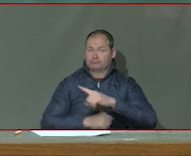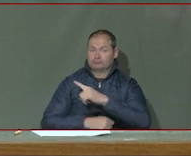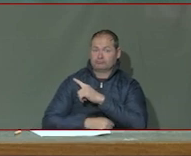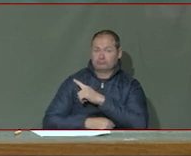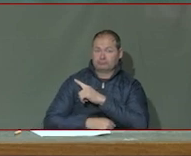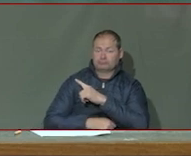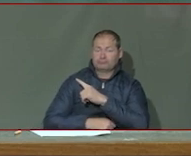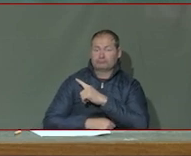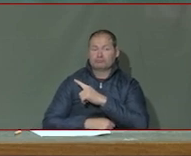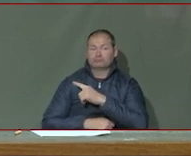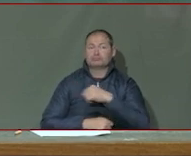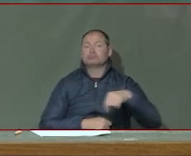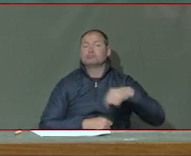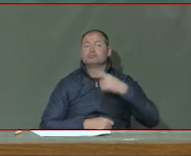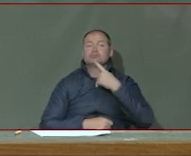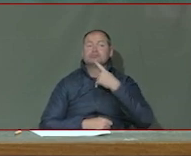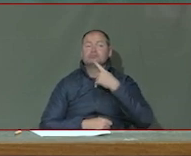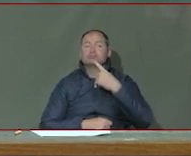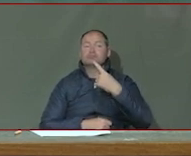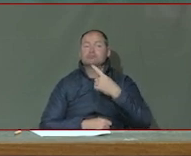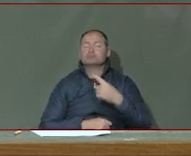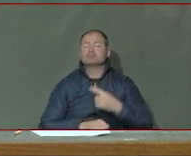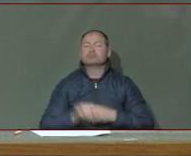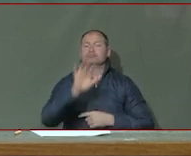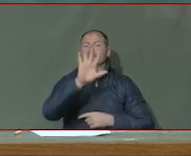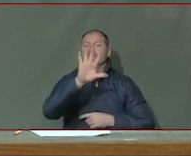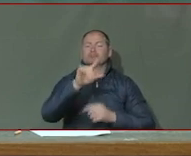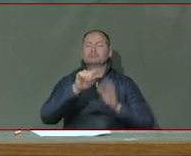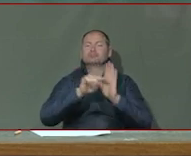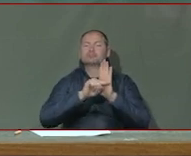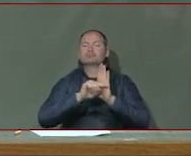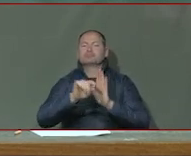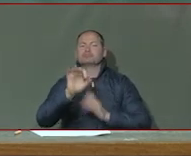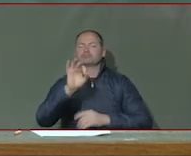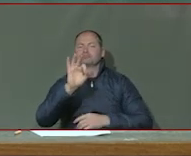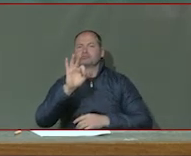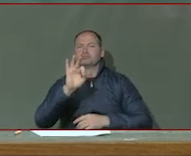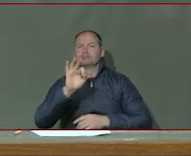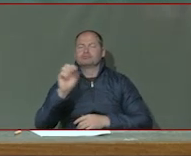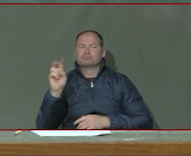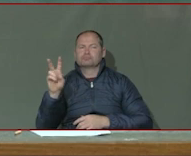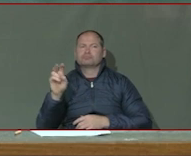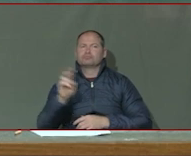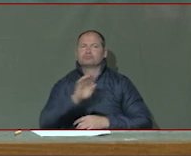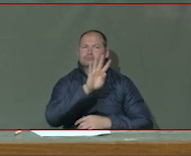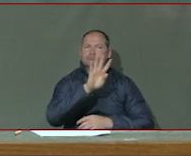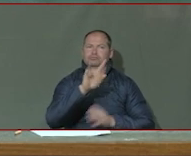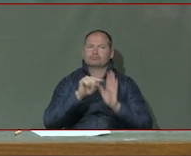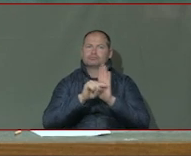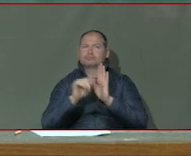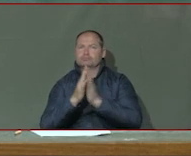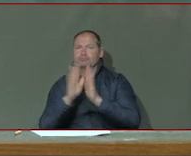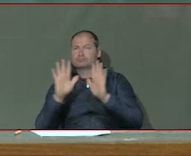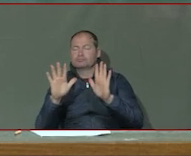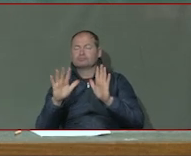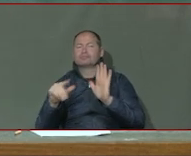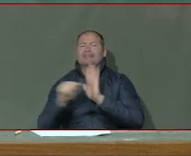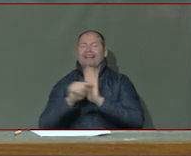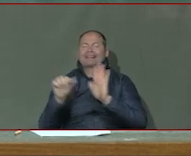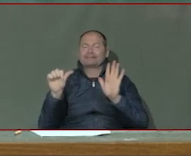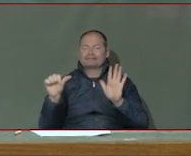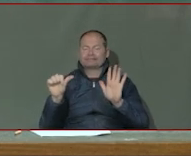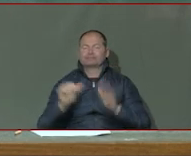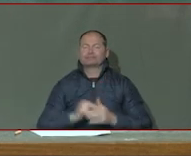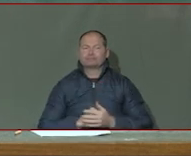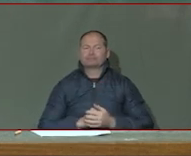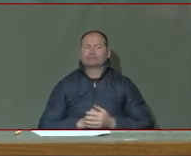it is 5 minus 3 is 2, and 4 minus 10 is equal to negative 6. So this